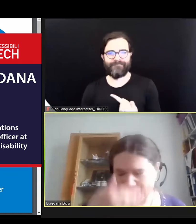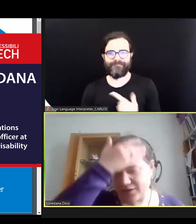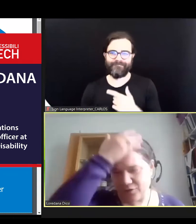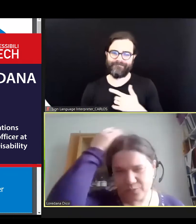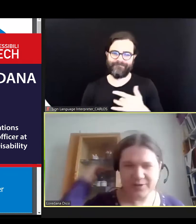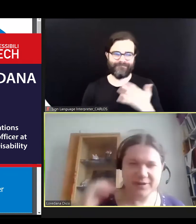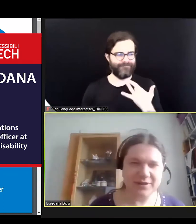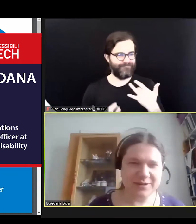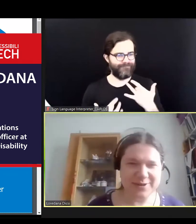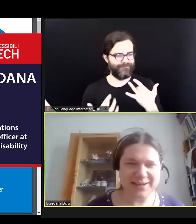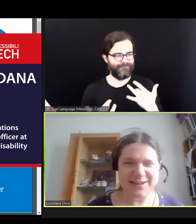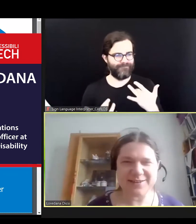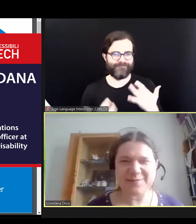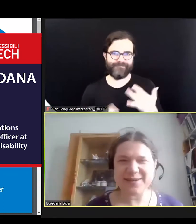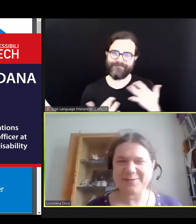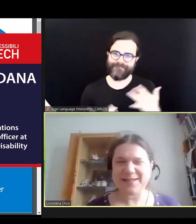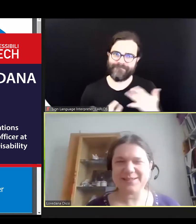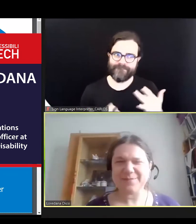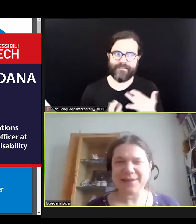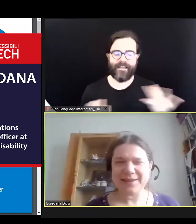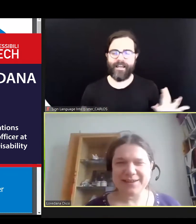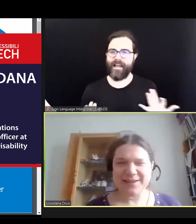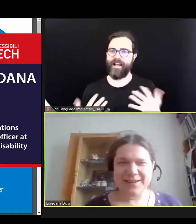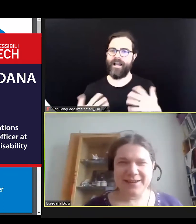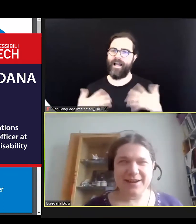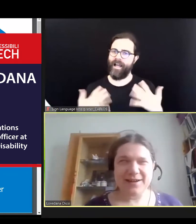I hope you can hear me well.